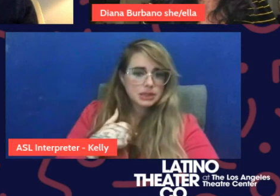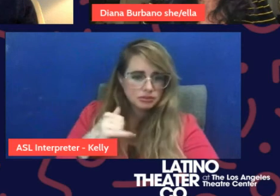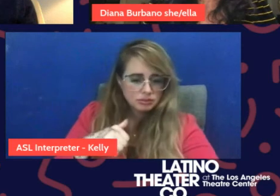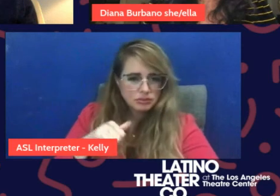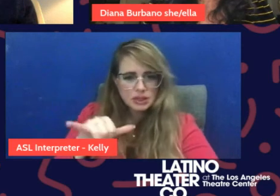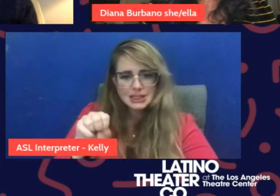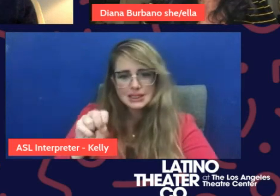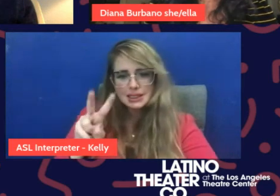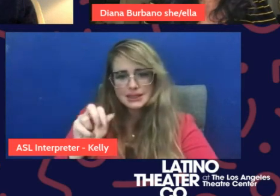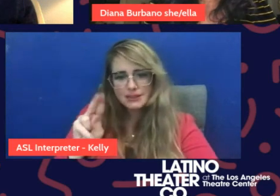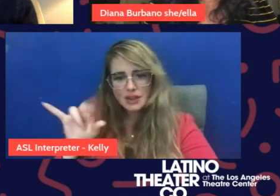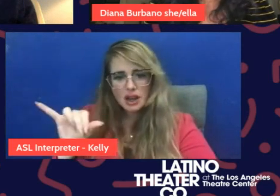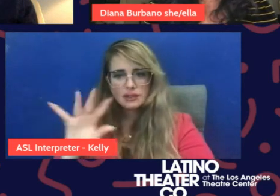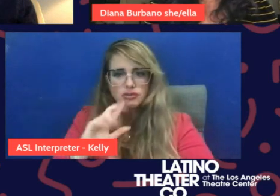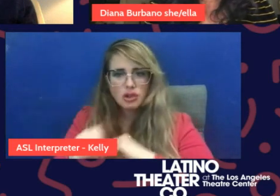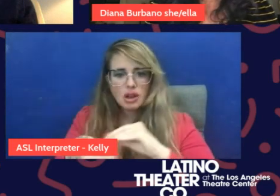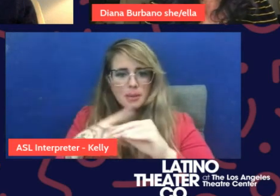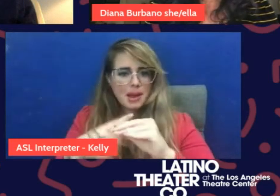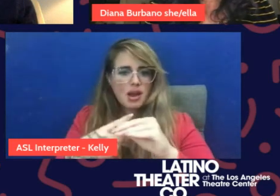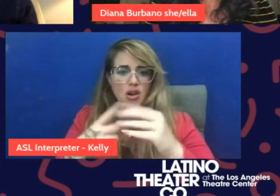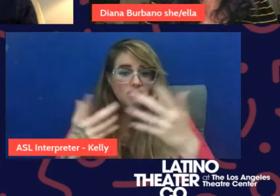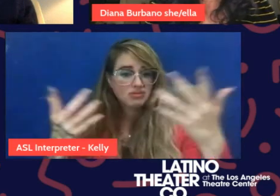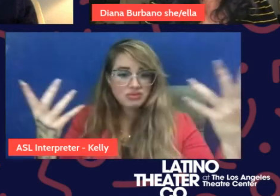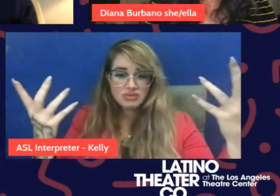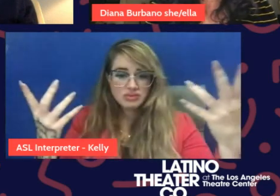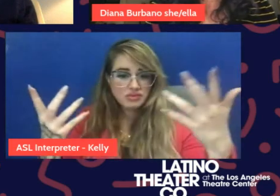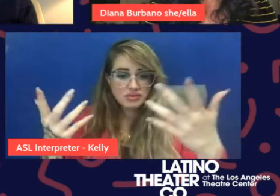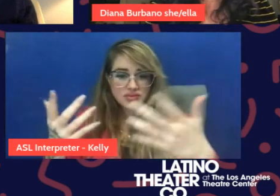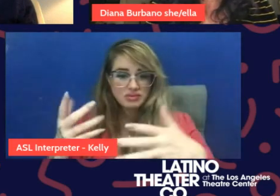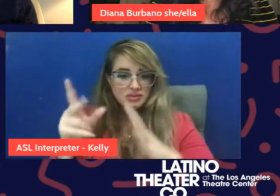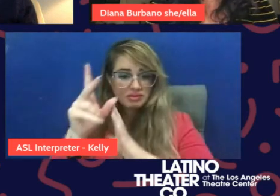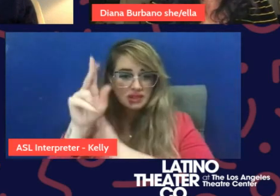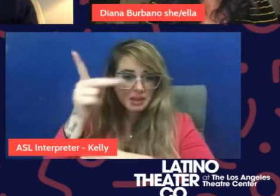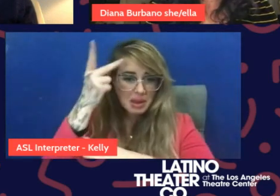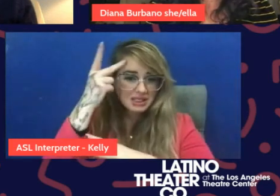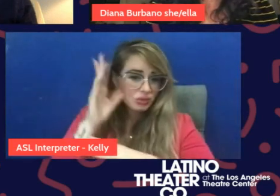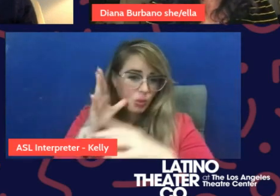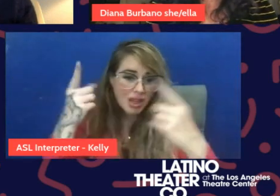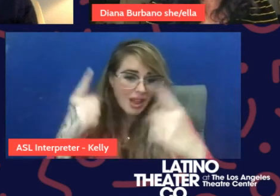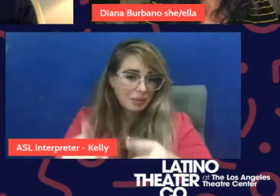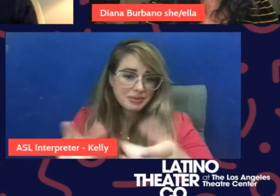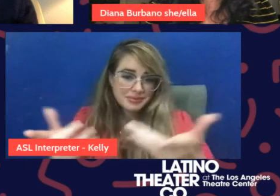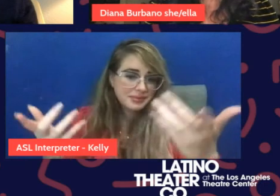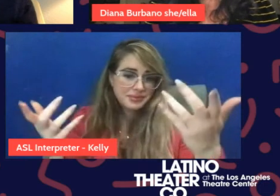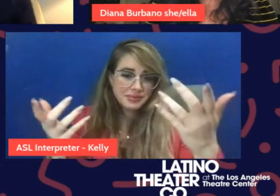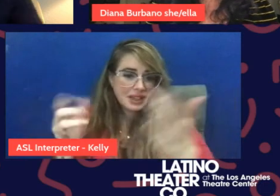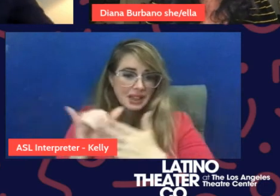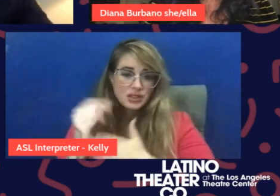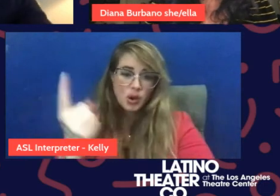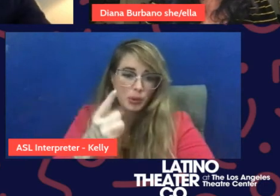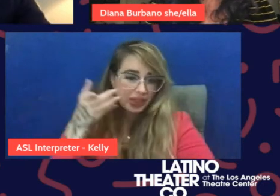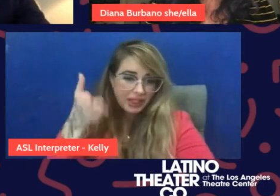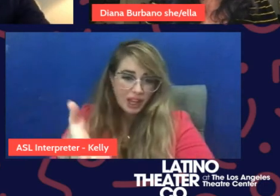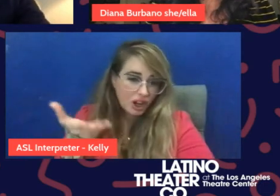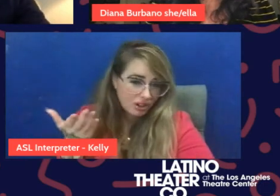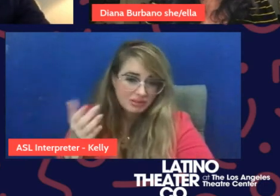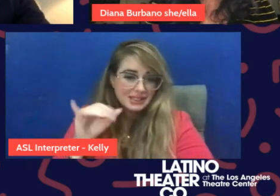about and focus on like the inevitability of the politic, right? That like the political is actually always inherently present, because